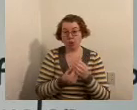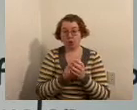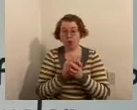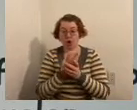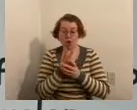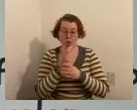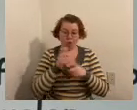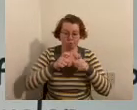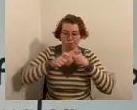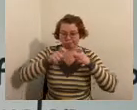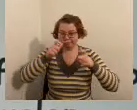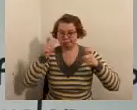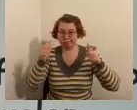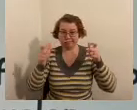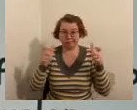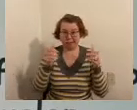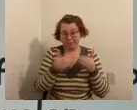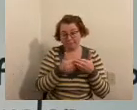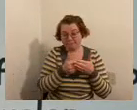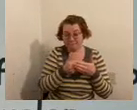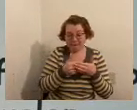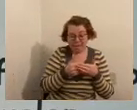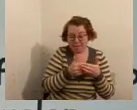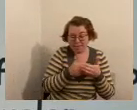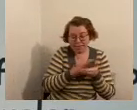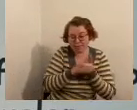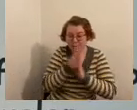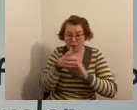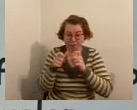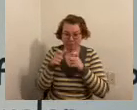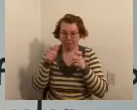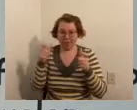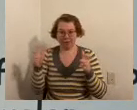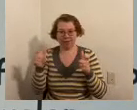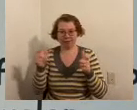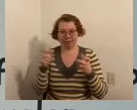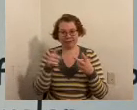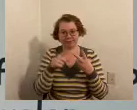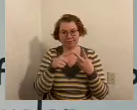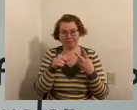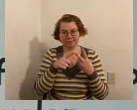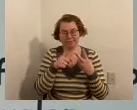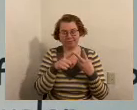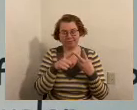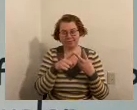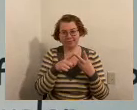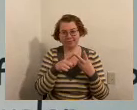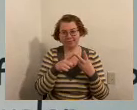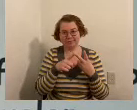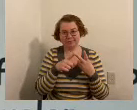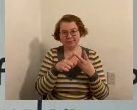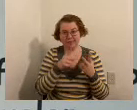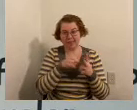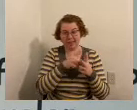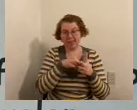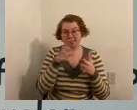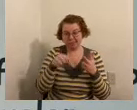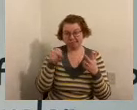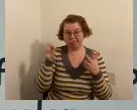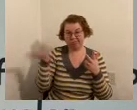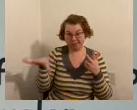develop. They're babies, and then they get big. They get bigger. They get rid of